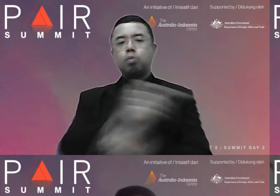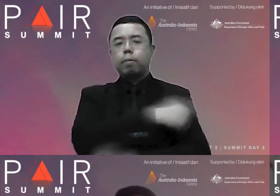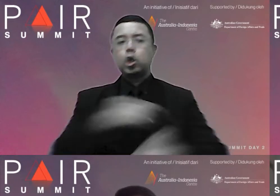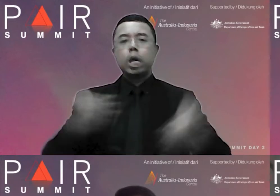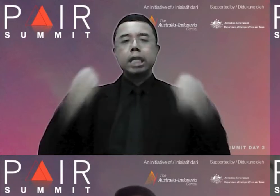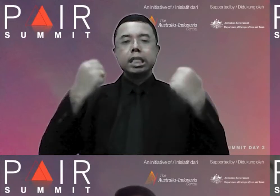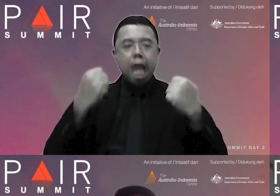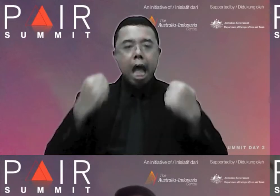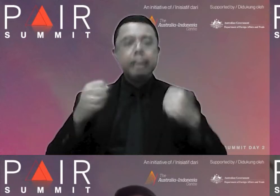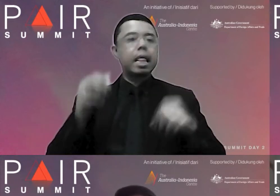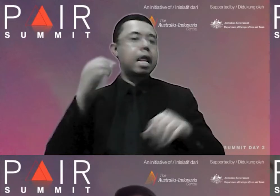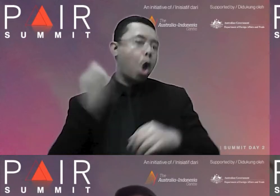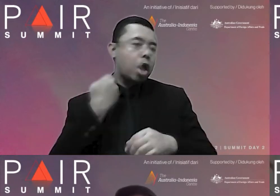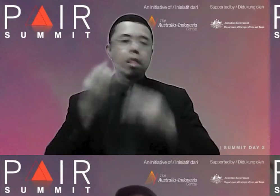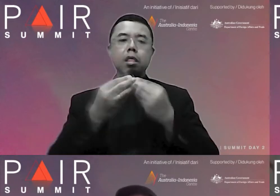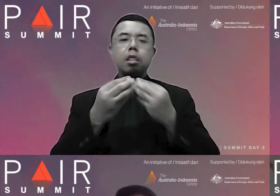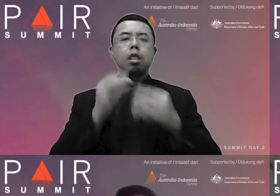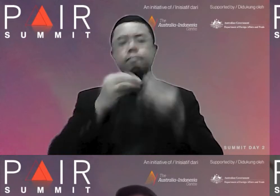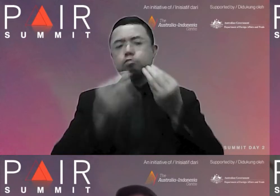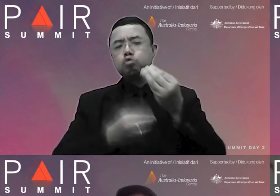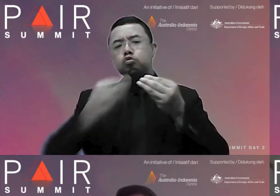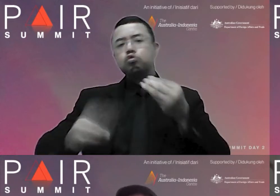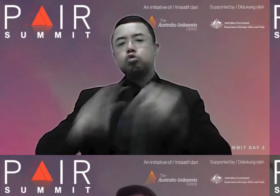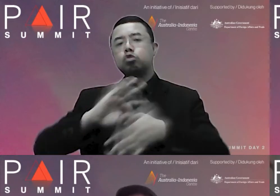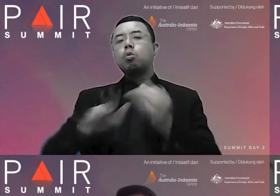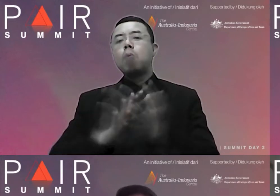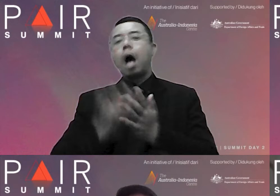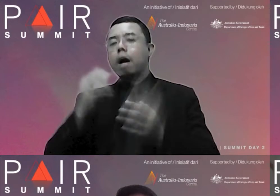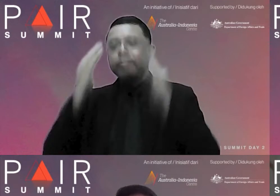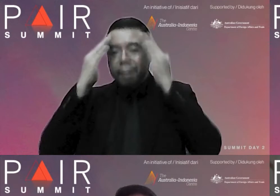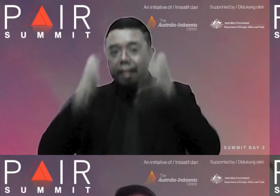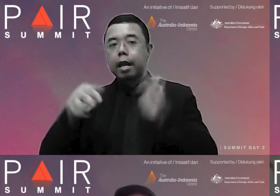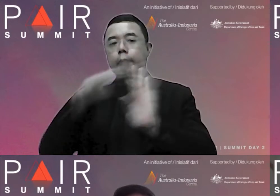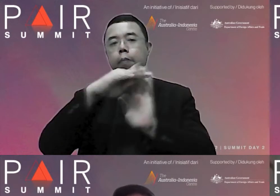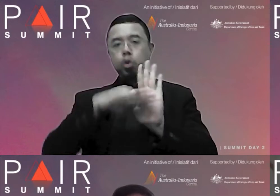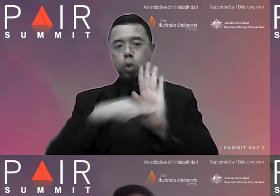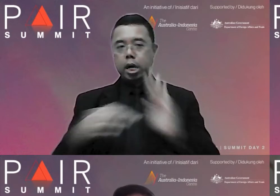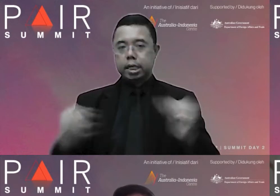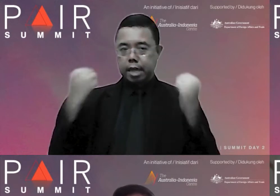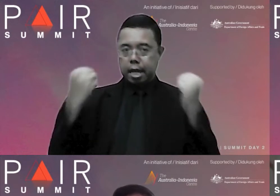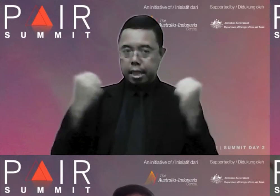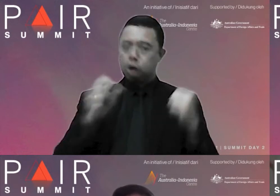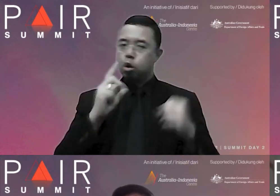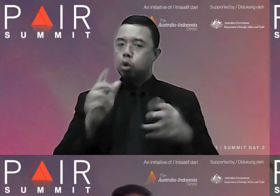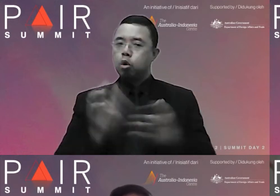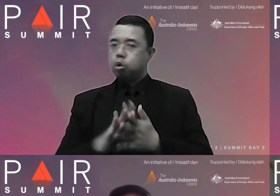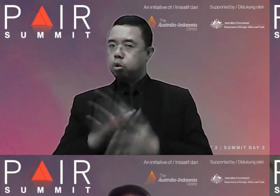the health protocol in order to reduce the potential risk of COVID-19 infections among